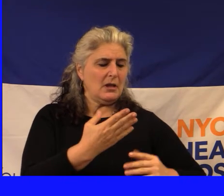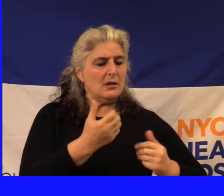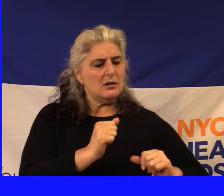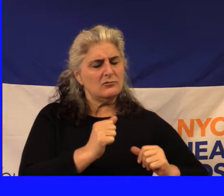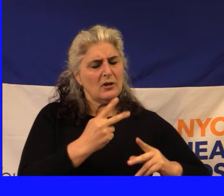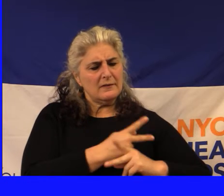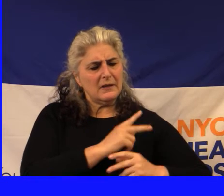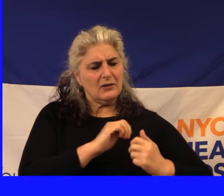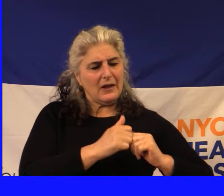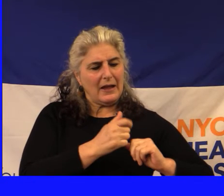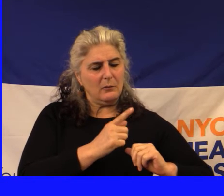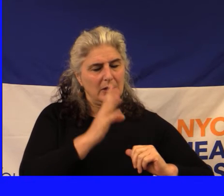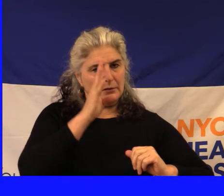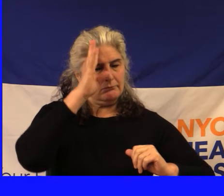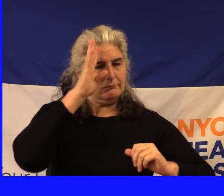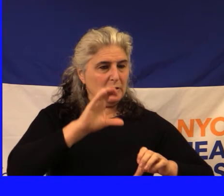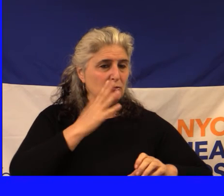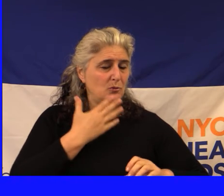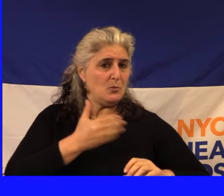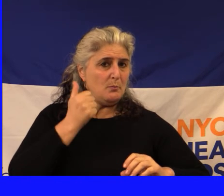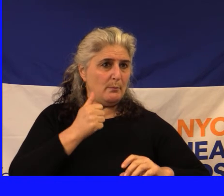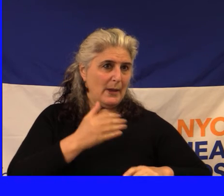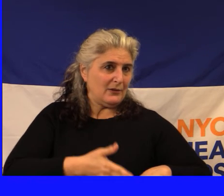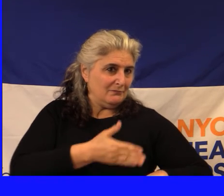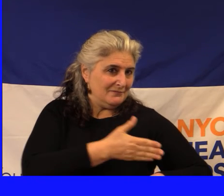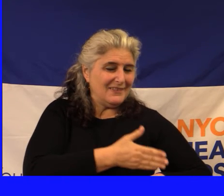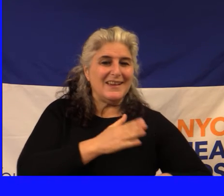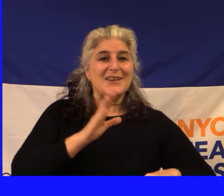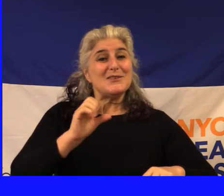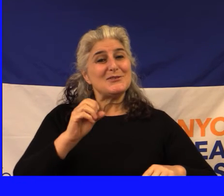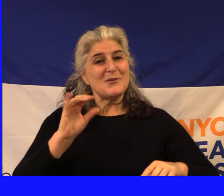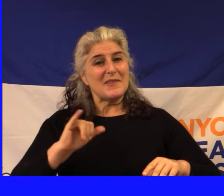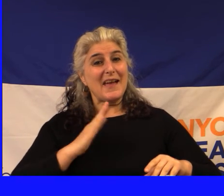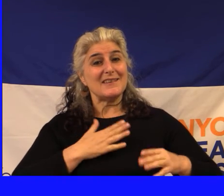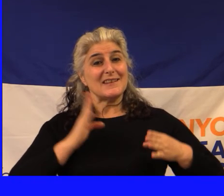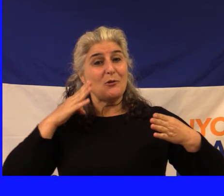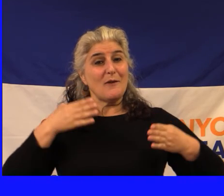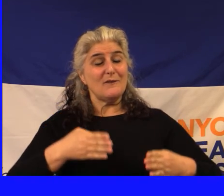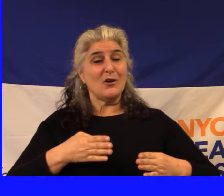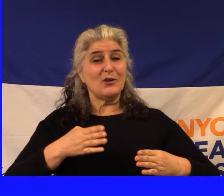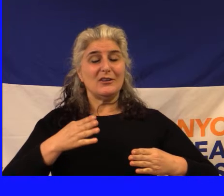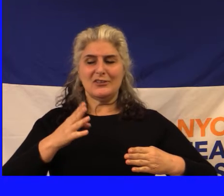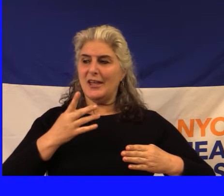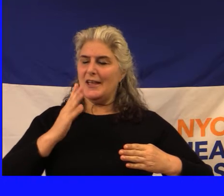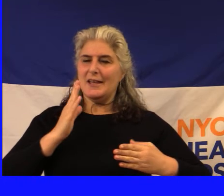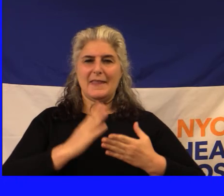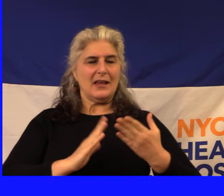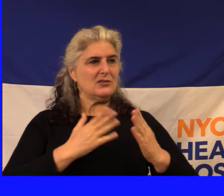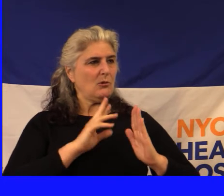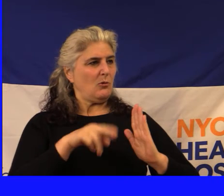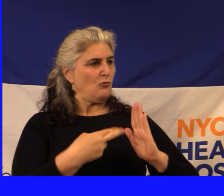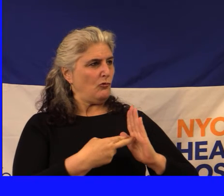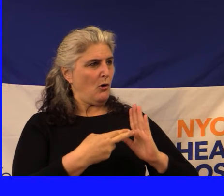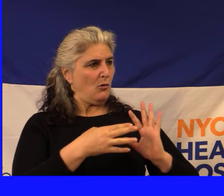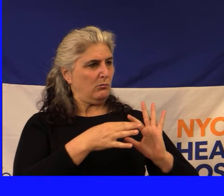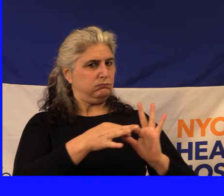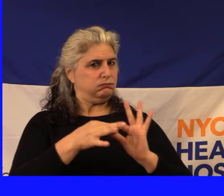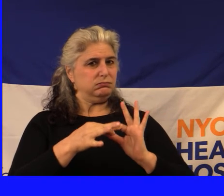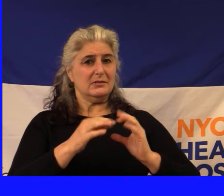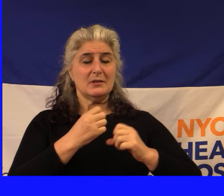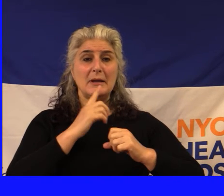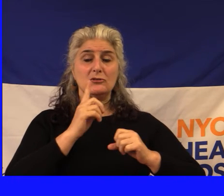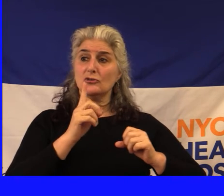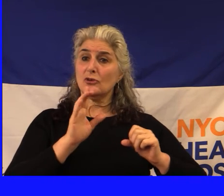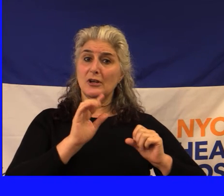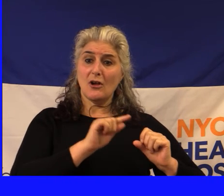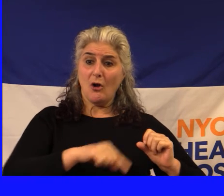do better. So that's our focus. That's how we see ourselves, and our part in the ACO team is making sure all these players